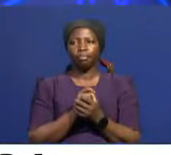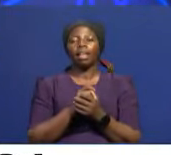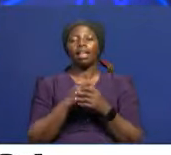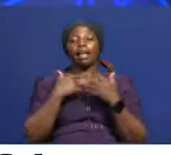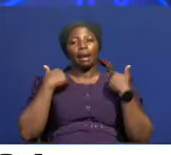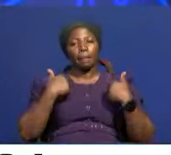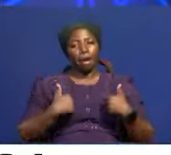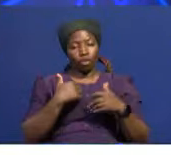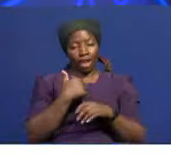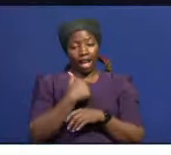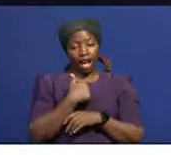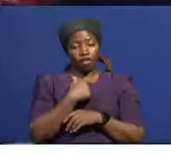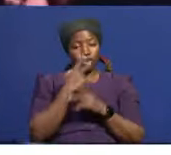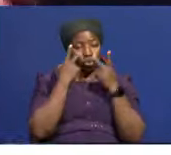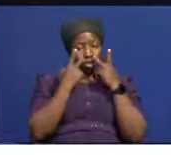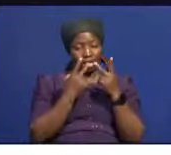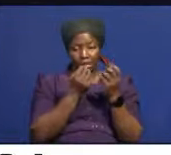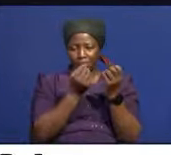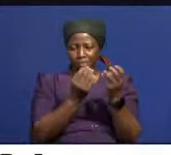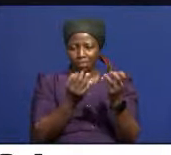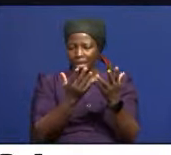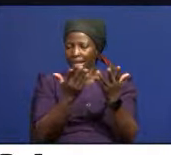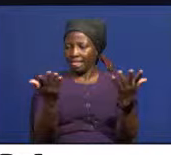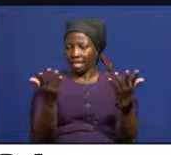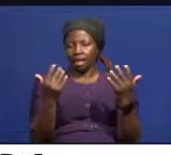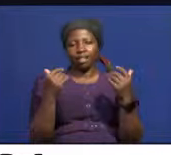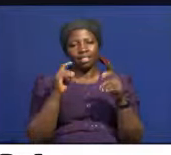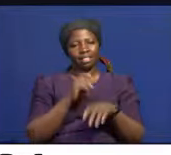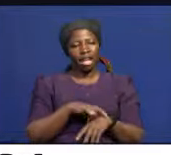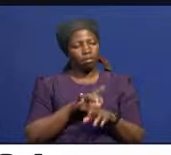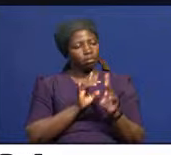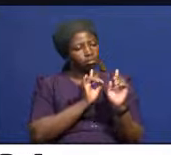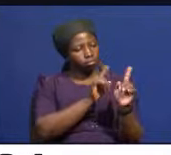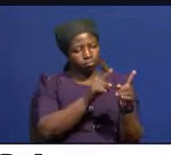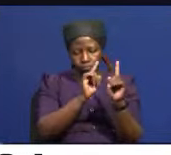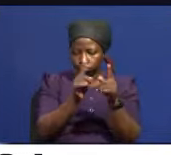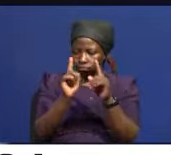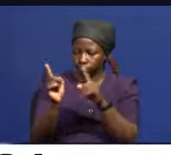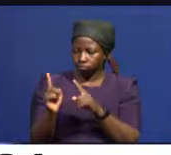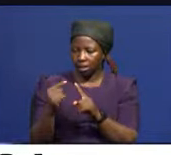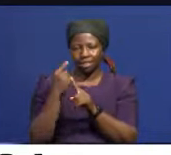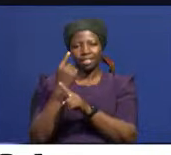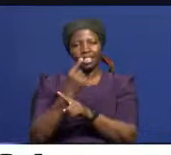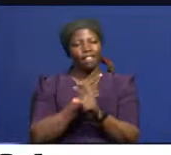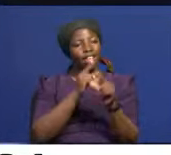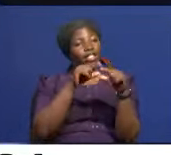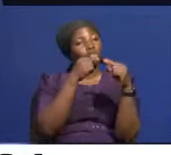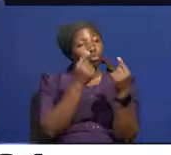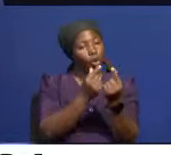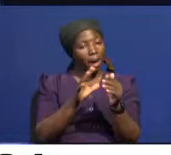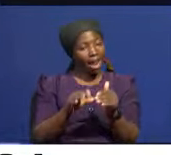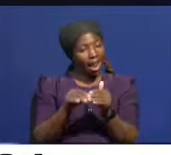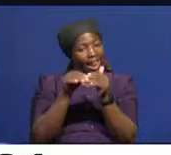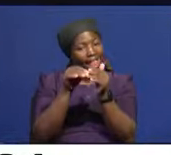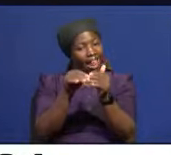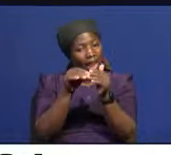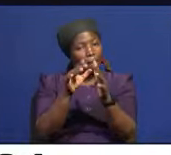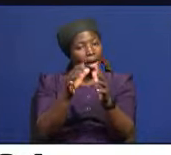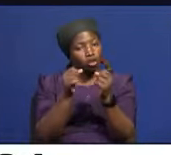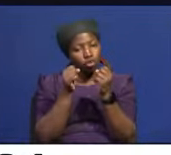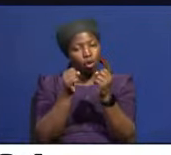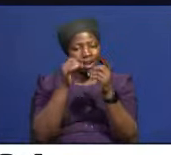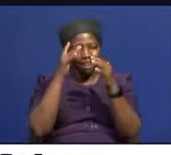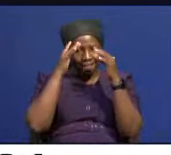And I saw many of them as I went through the various booths. Driven by bold